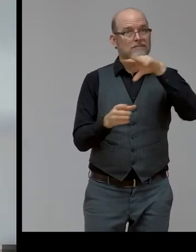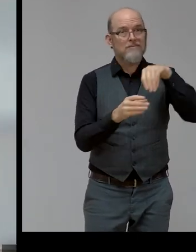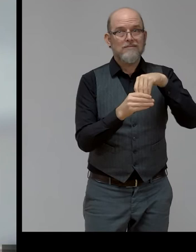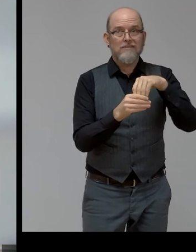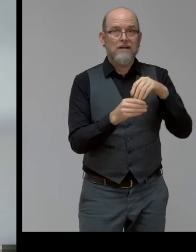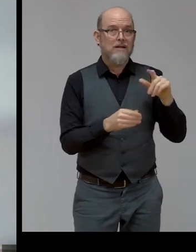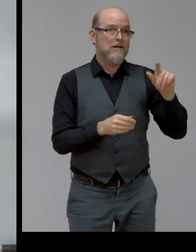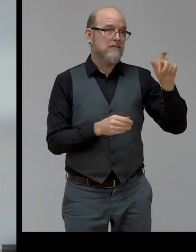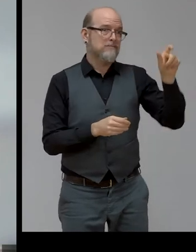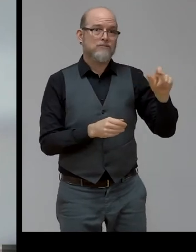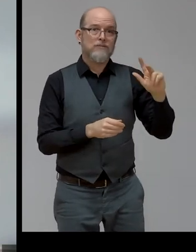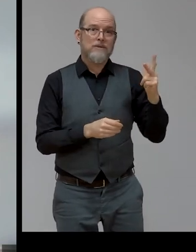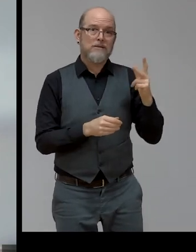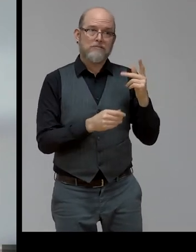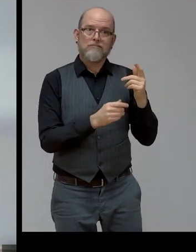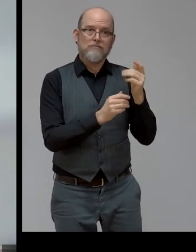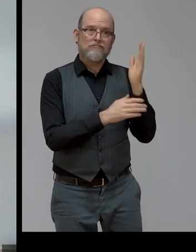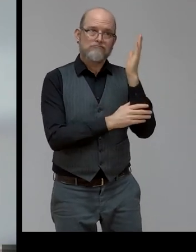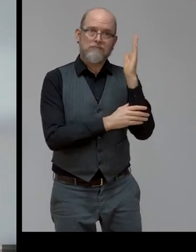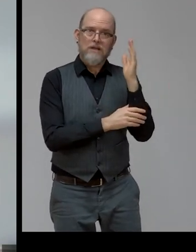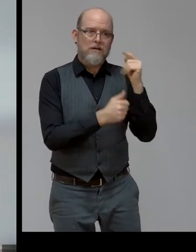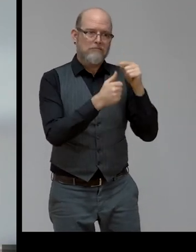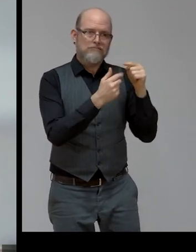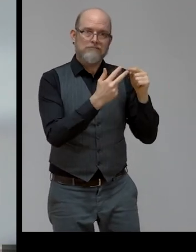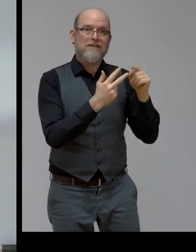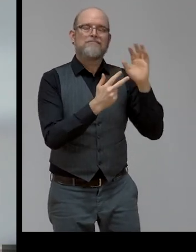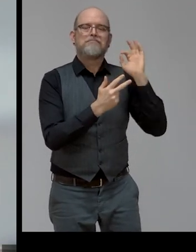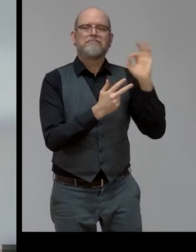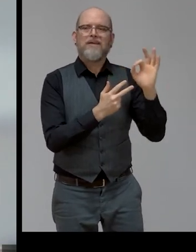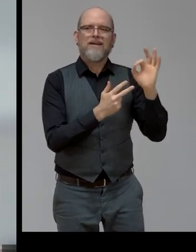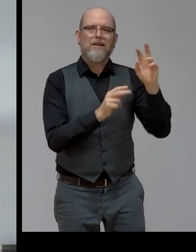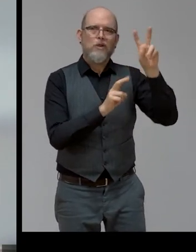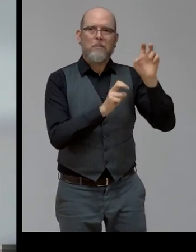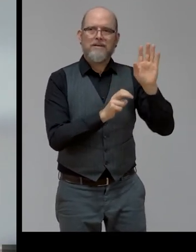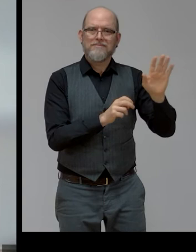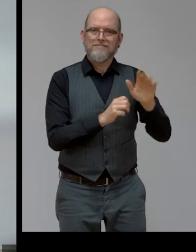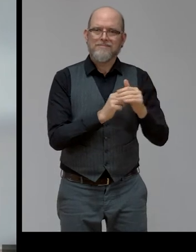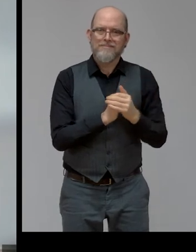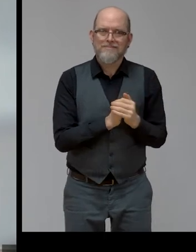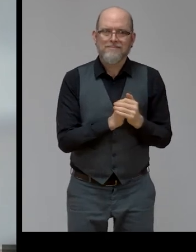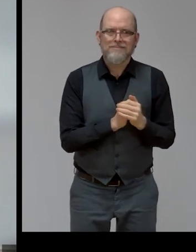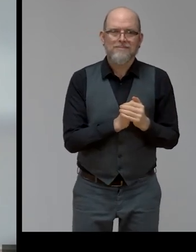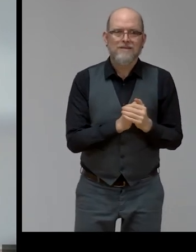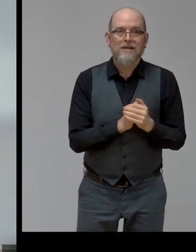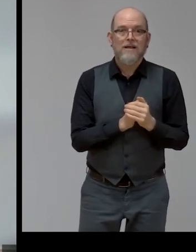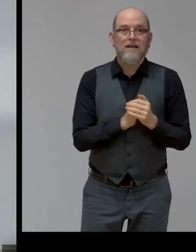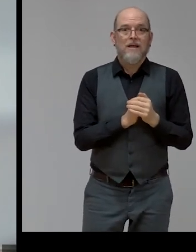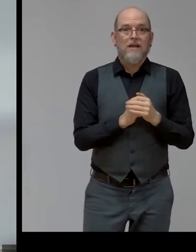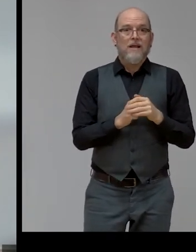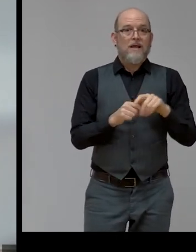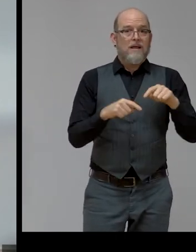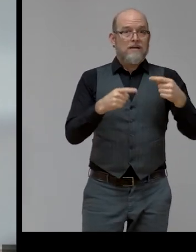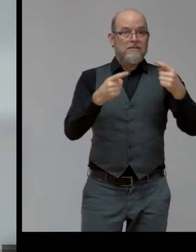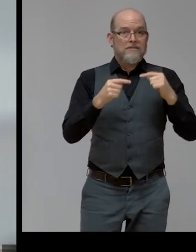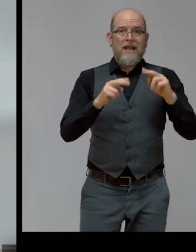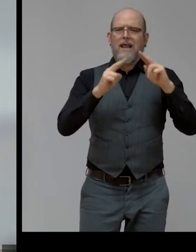right on the point of this topic. Joy Morozov, she is a senior manager international partnership at Light for